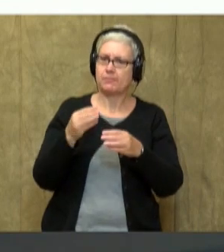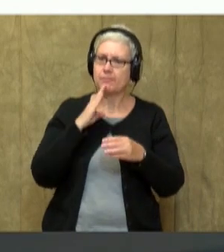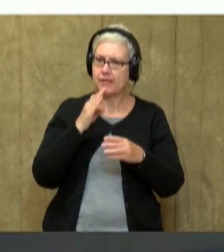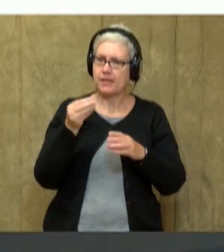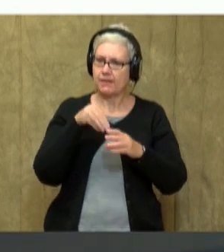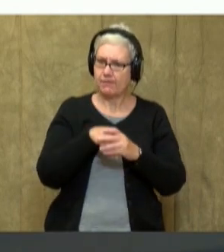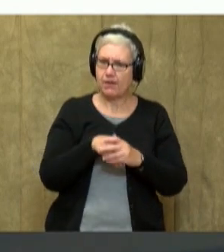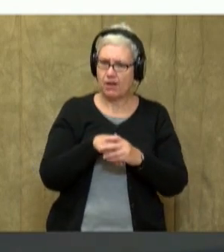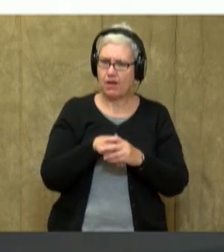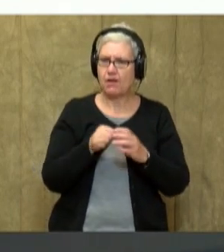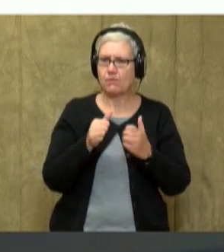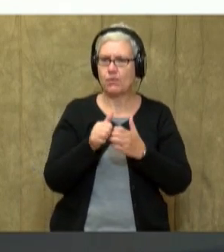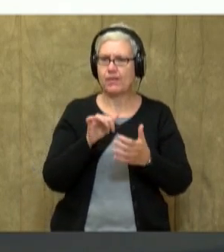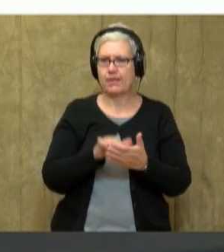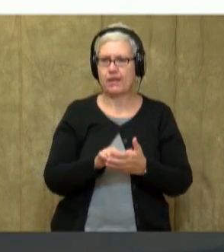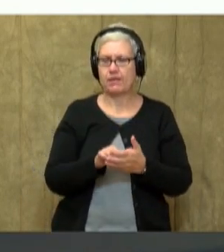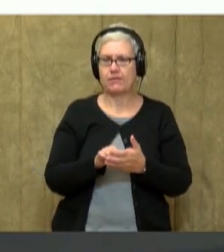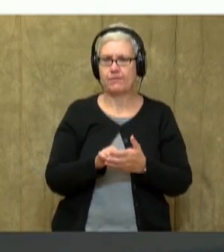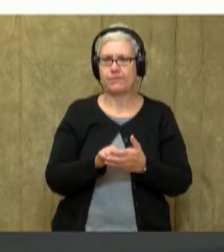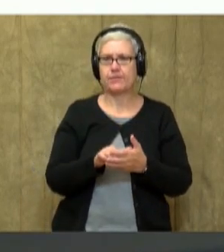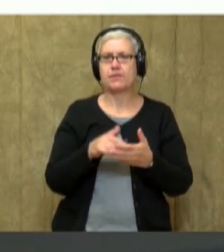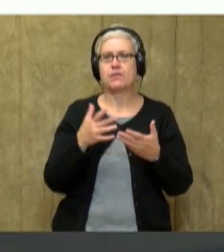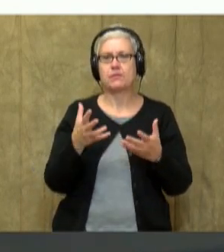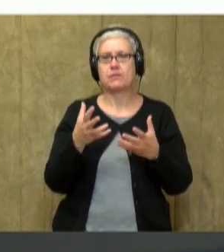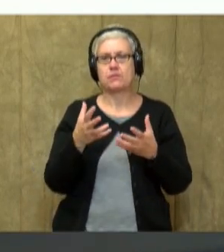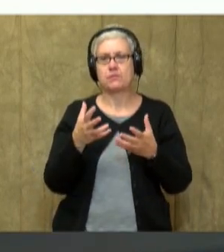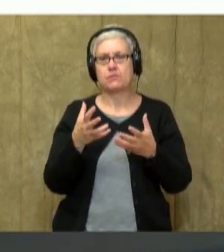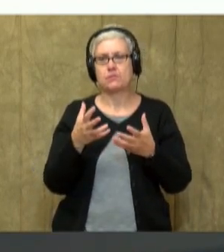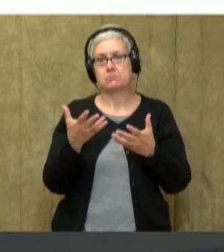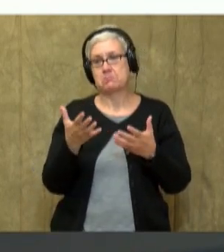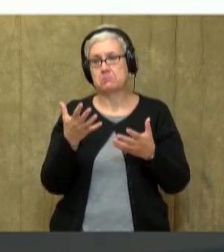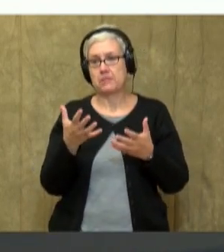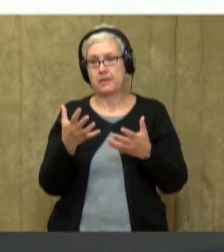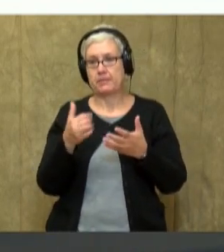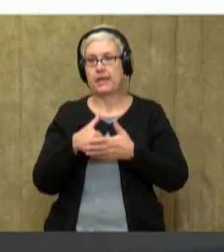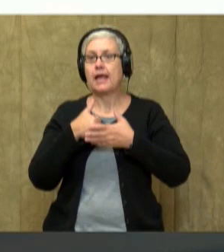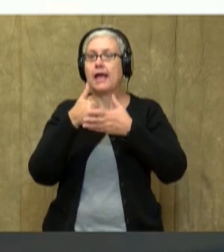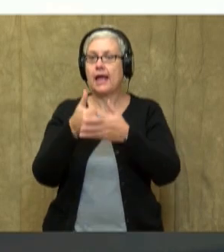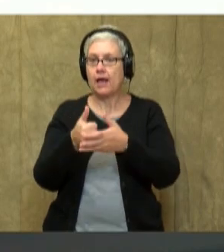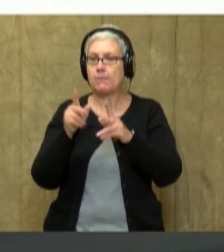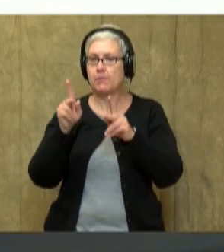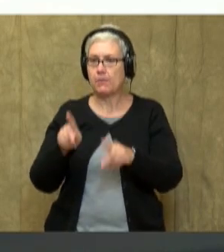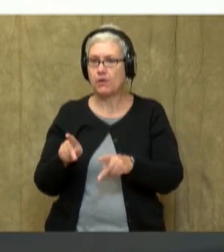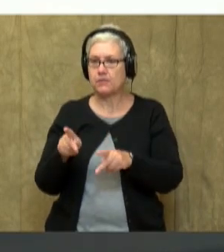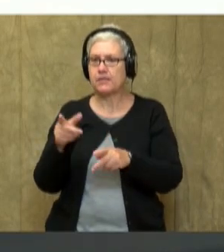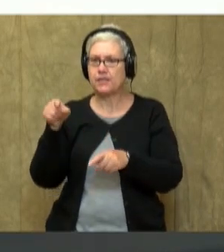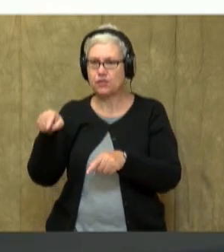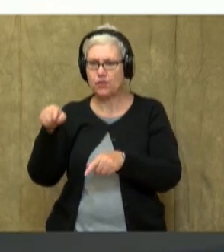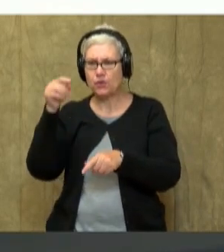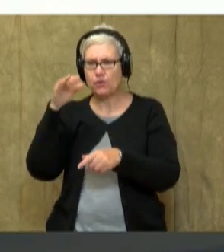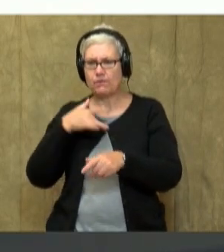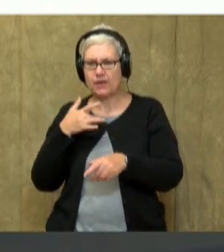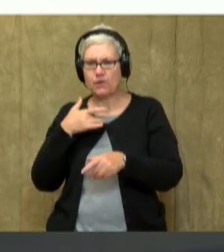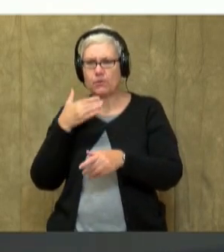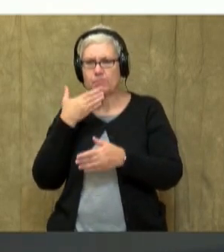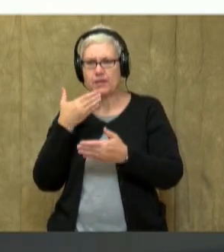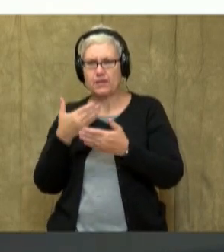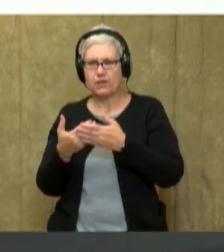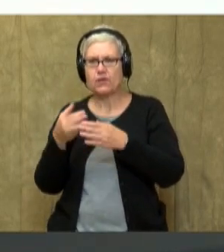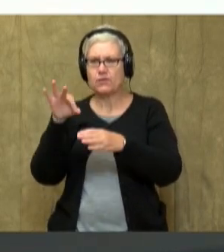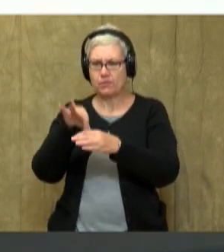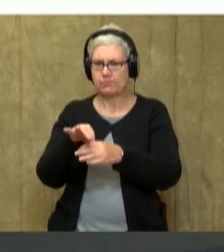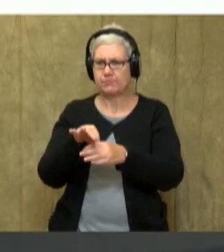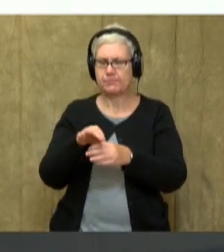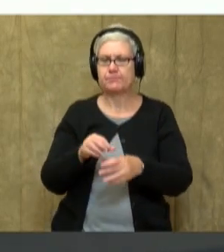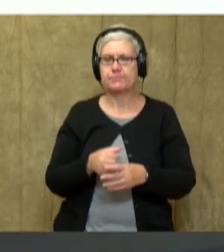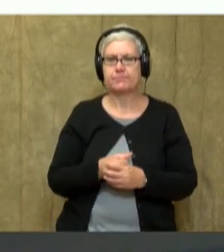be involved with someone that you feel you want to be able to, you know, to elect. The school media, you know, a lot of the schools